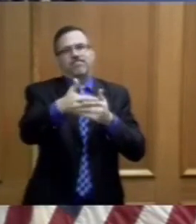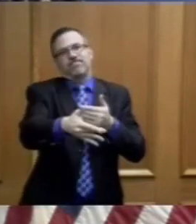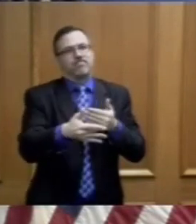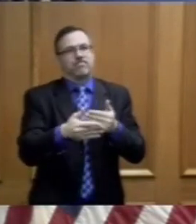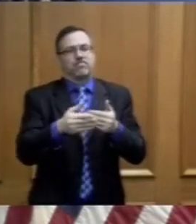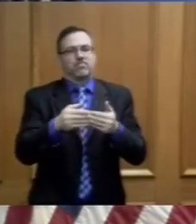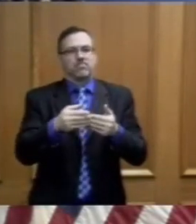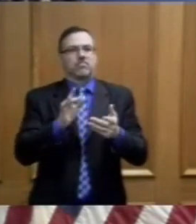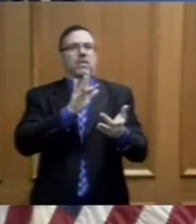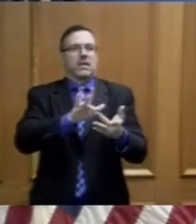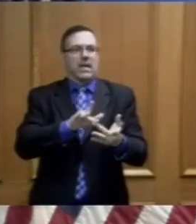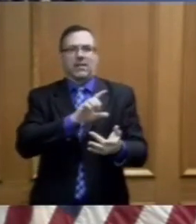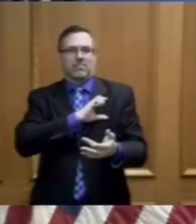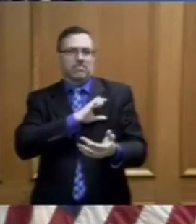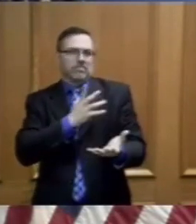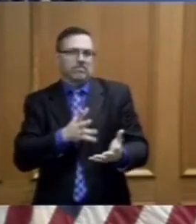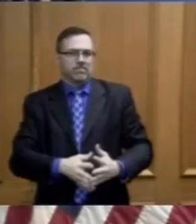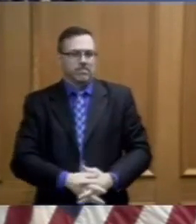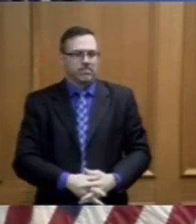Thank you.